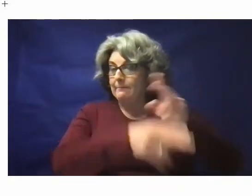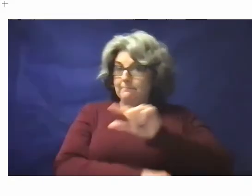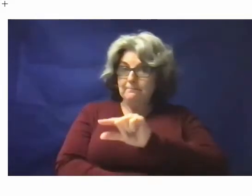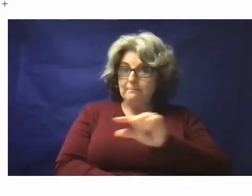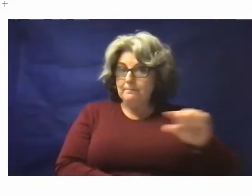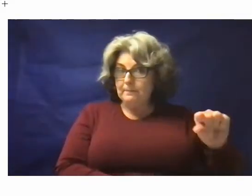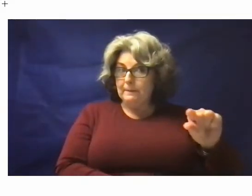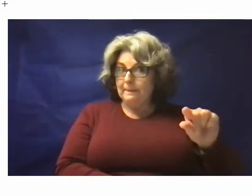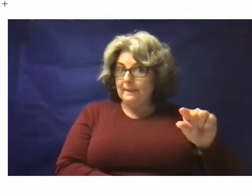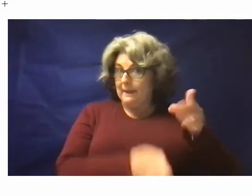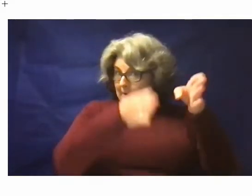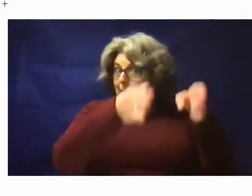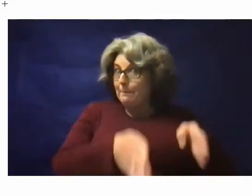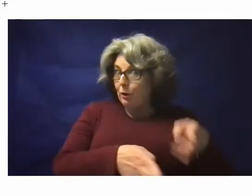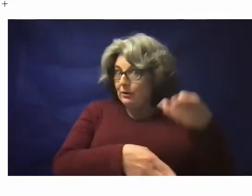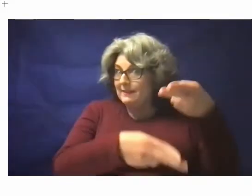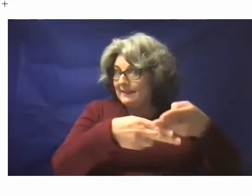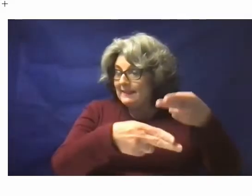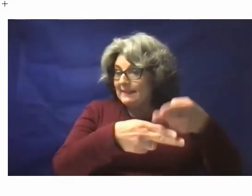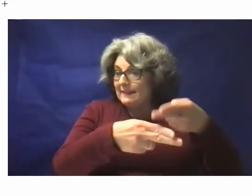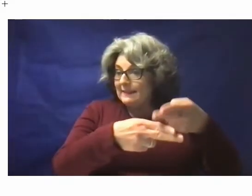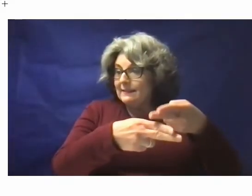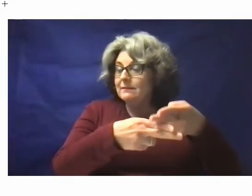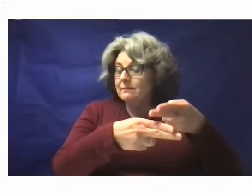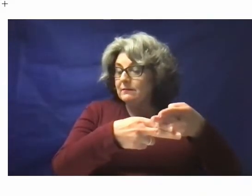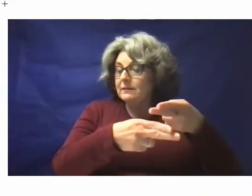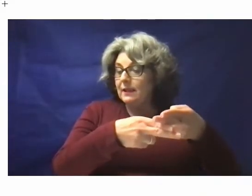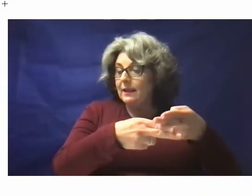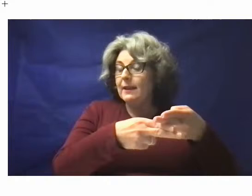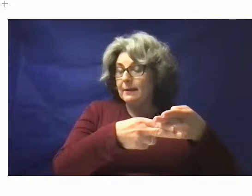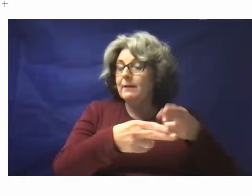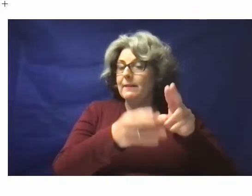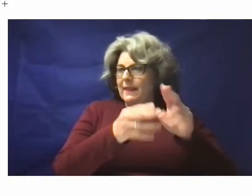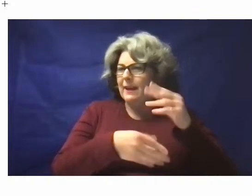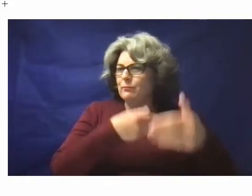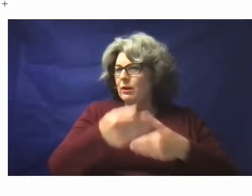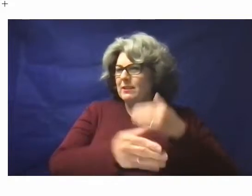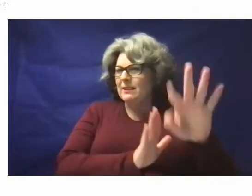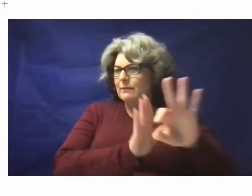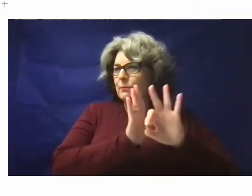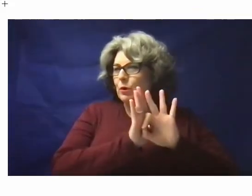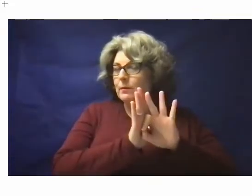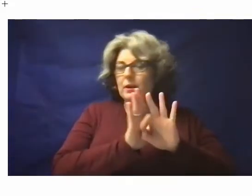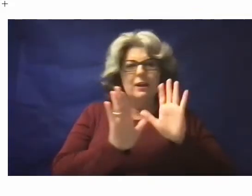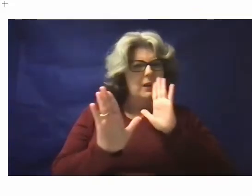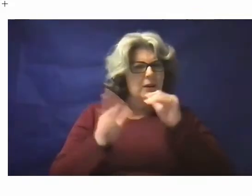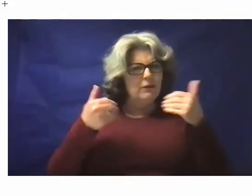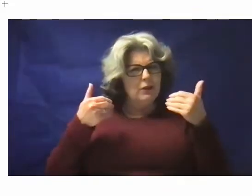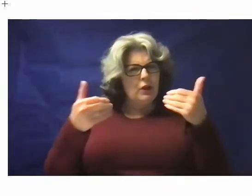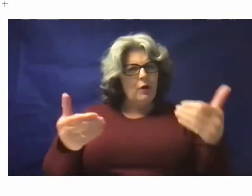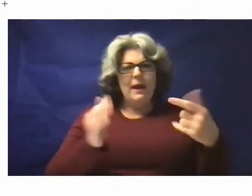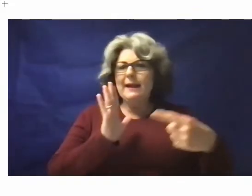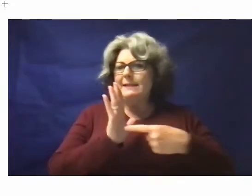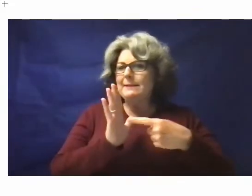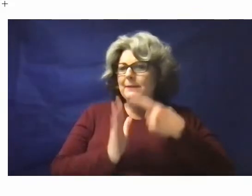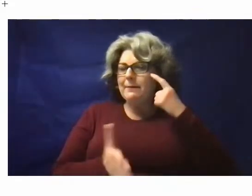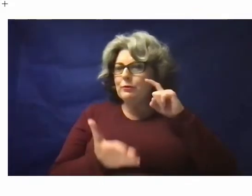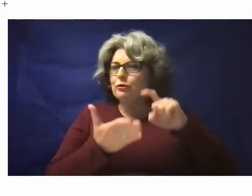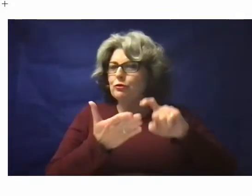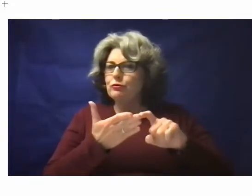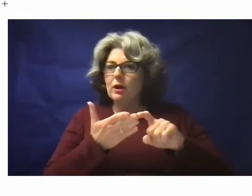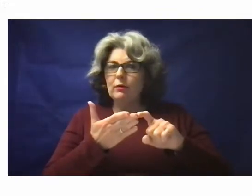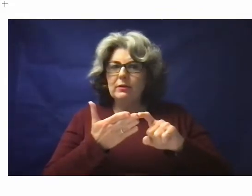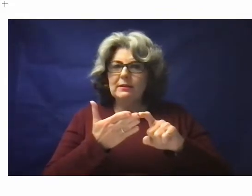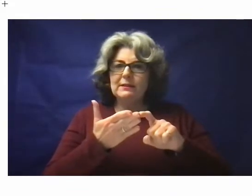real person who deals with this appointment process. Don't be afraid if sometimes you see a very long